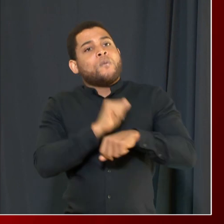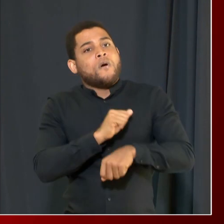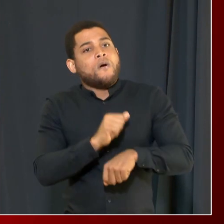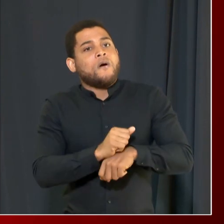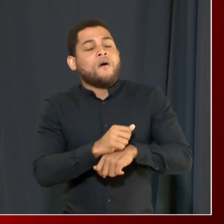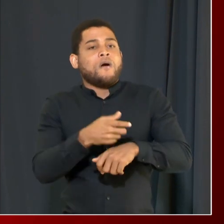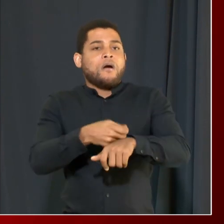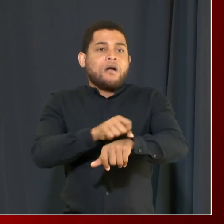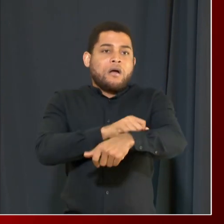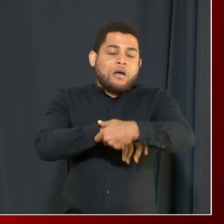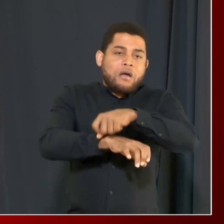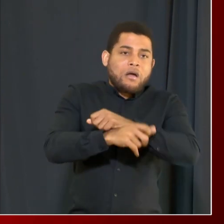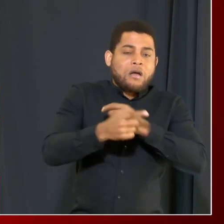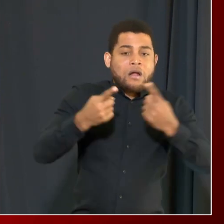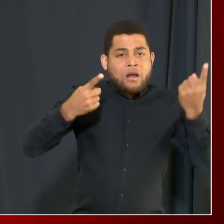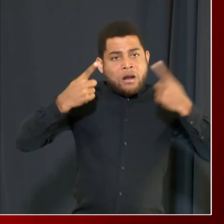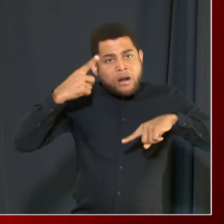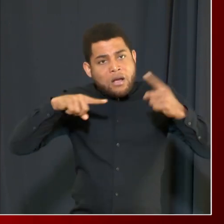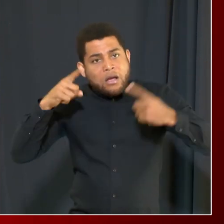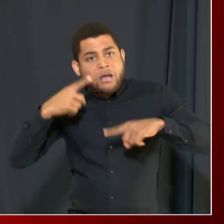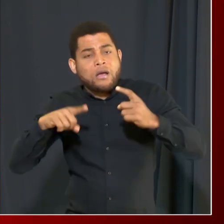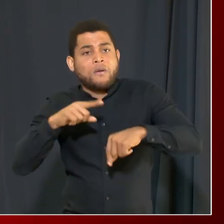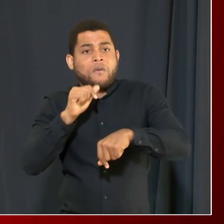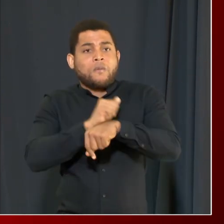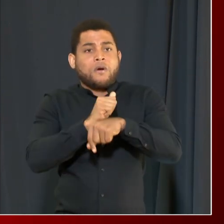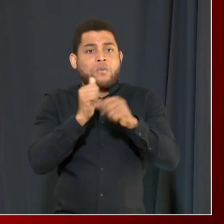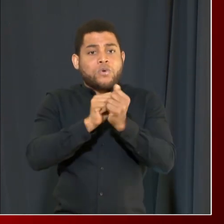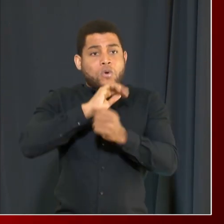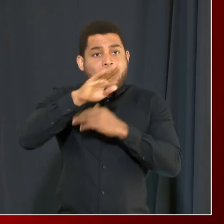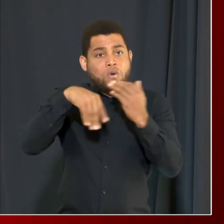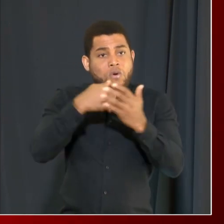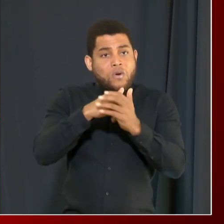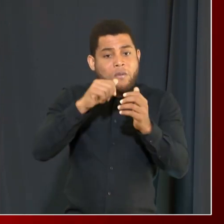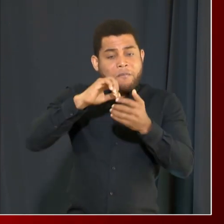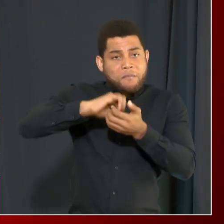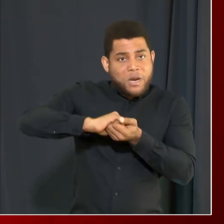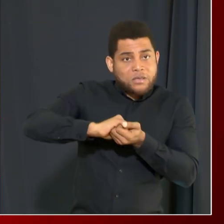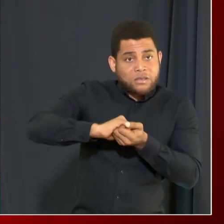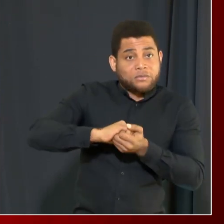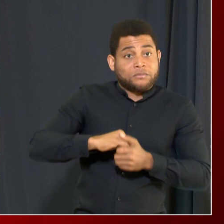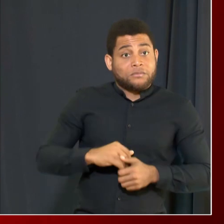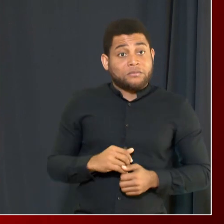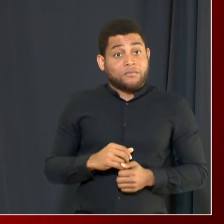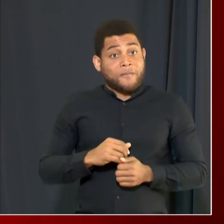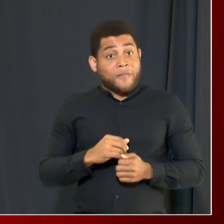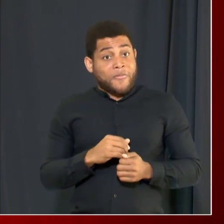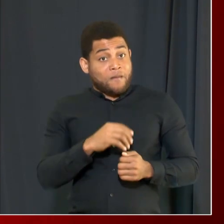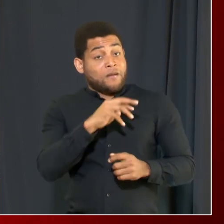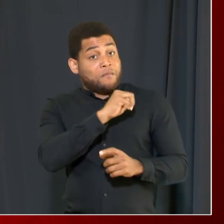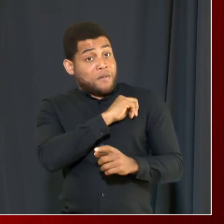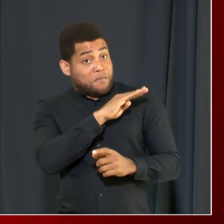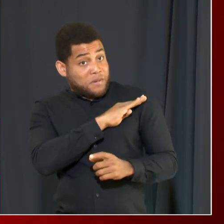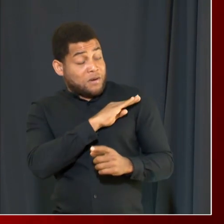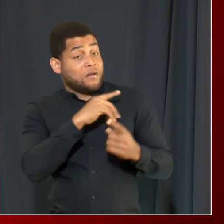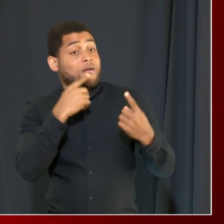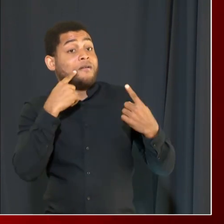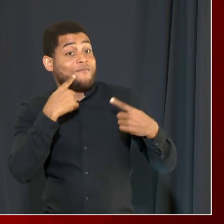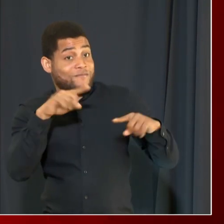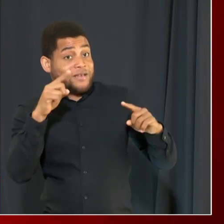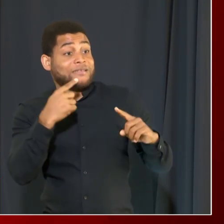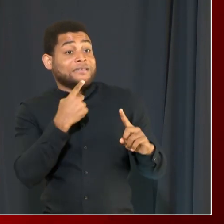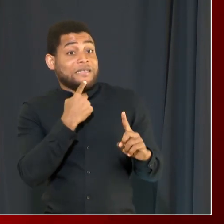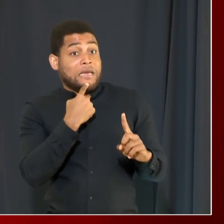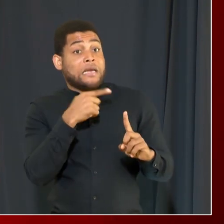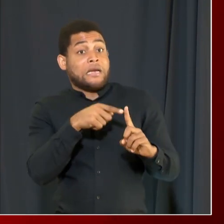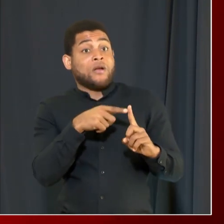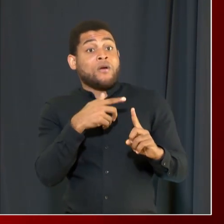like I said, with our partners at OAG and CJCC as well. Okay, and finally, I just want to call your attention to, and we won't go